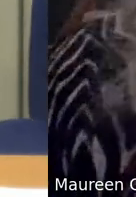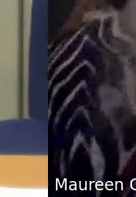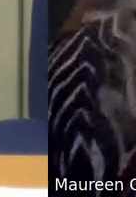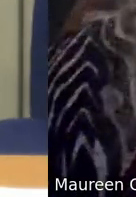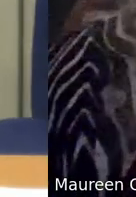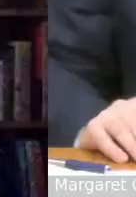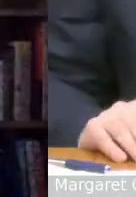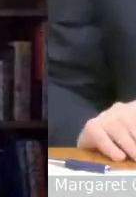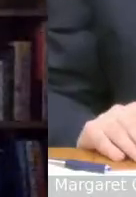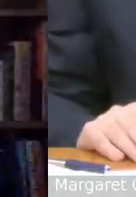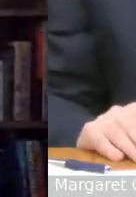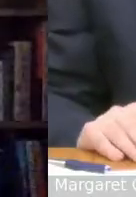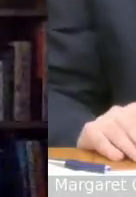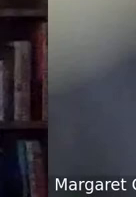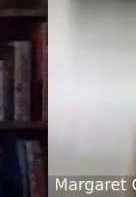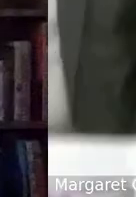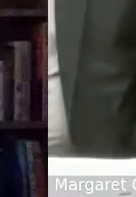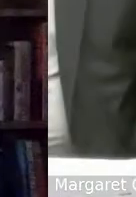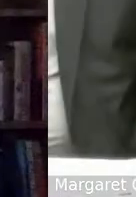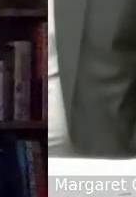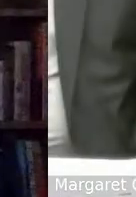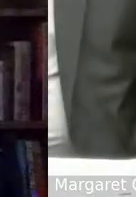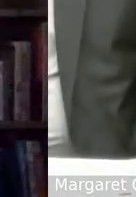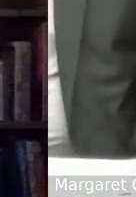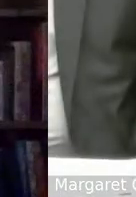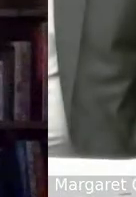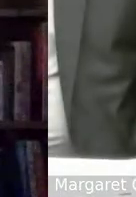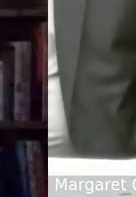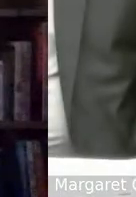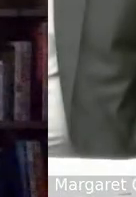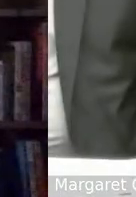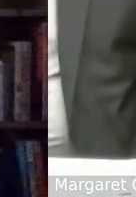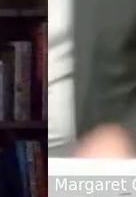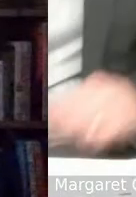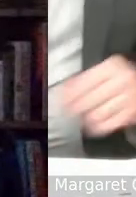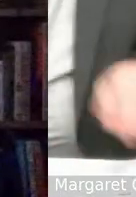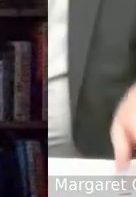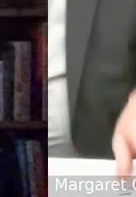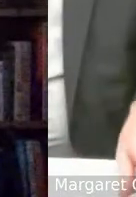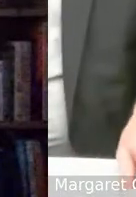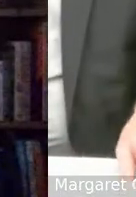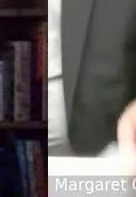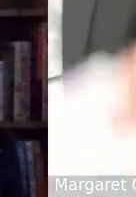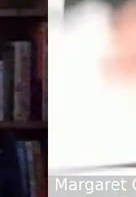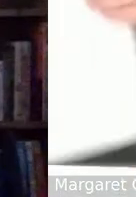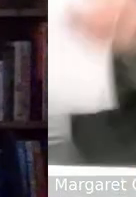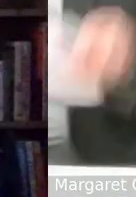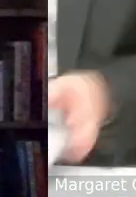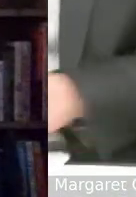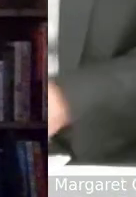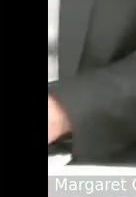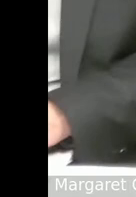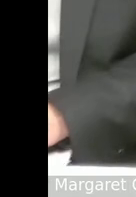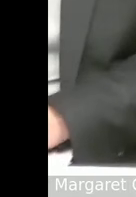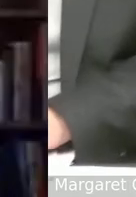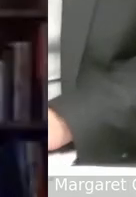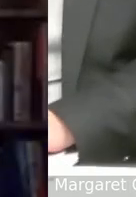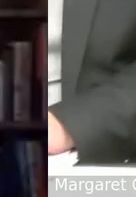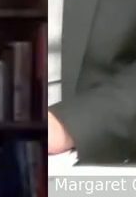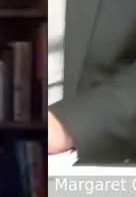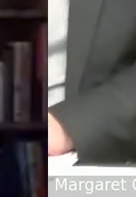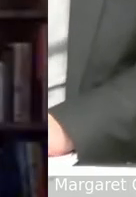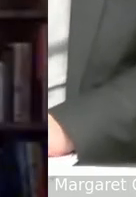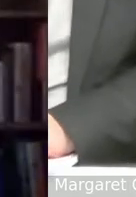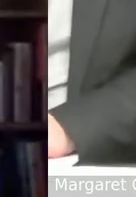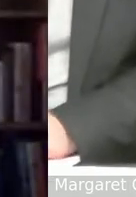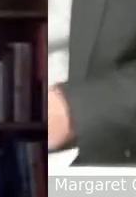you. Okay, thank you. We'll move on to item 3 on the agenda now, please, and that's on